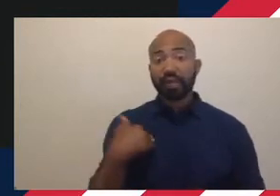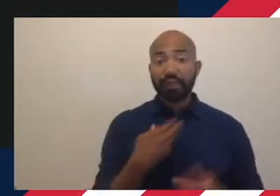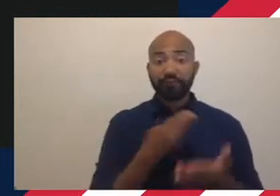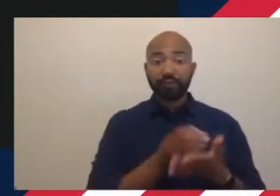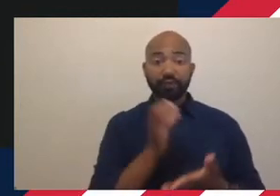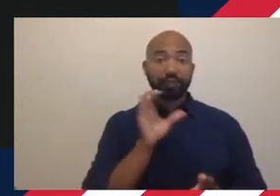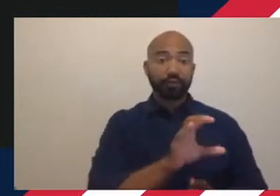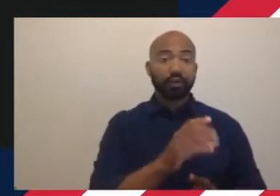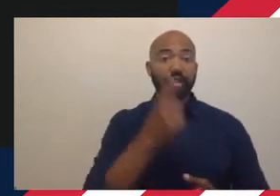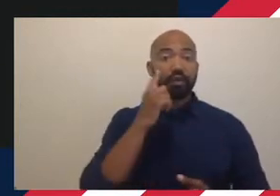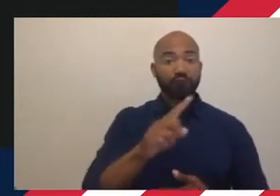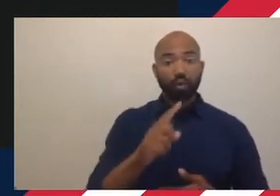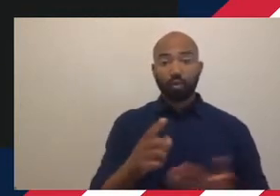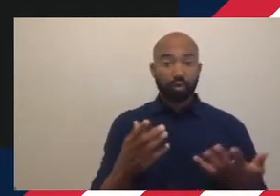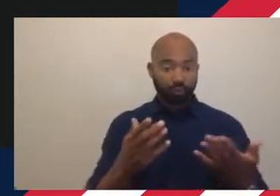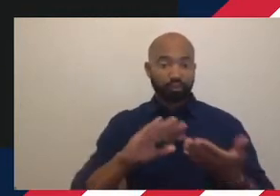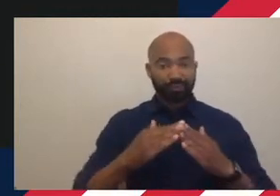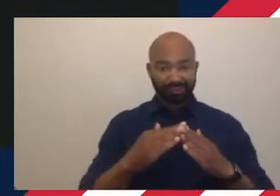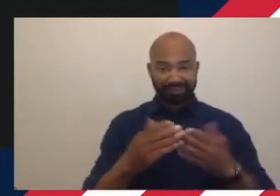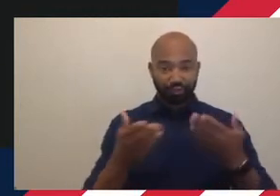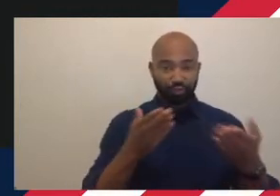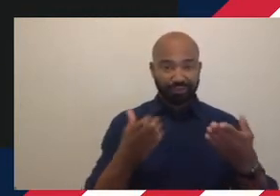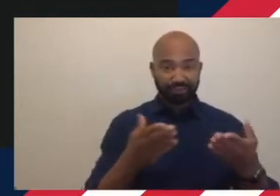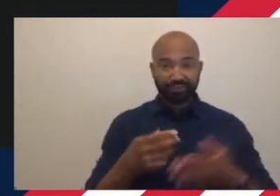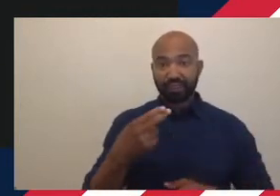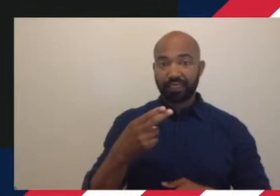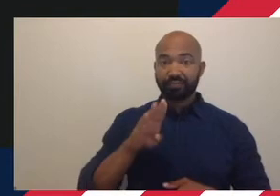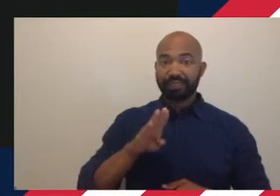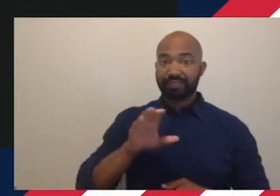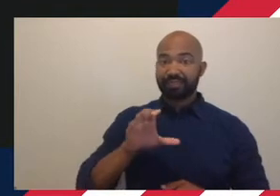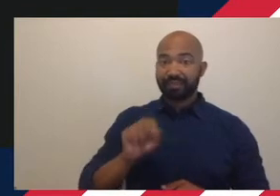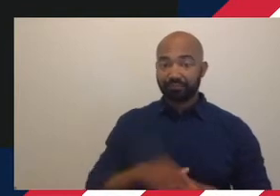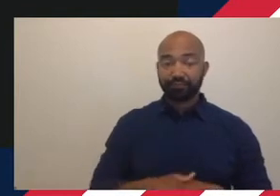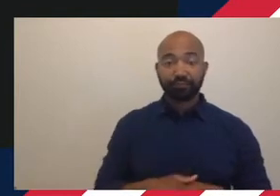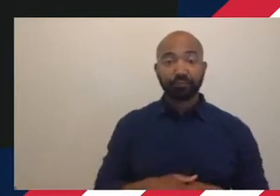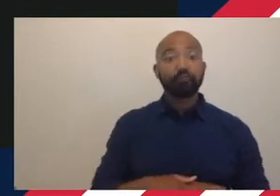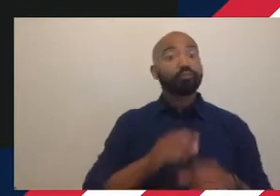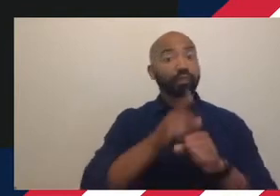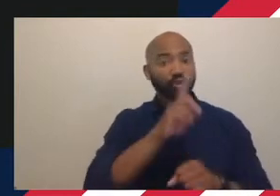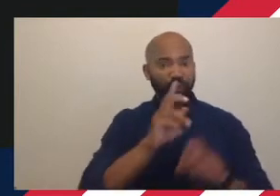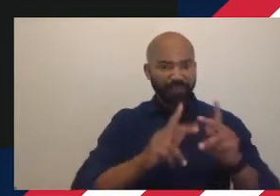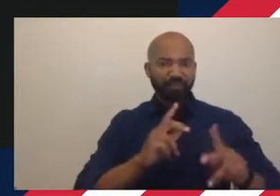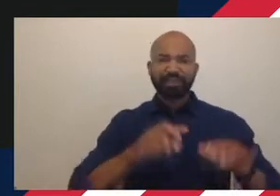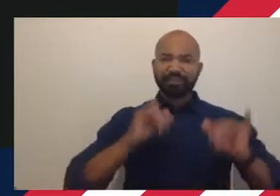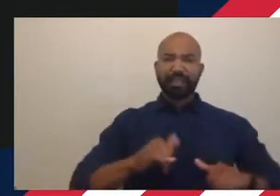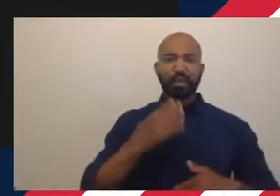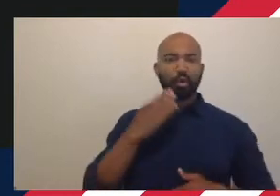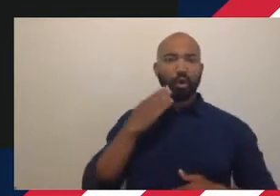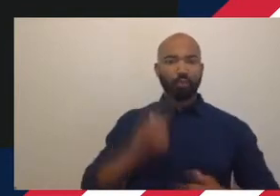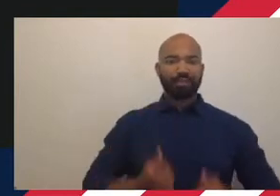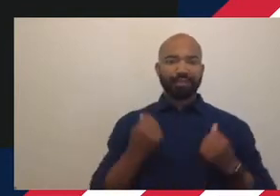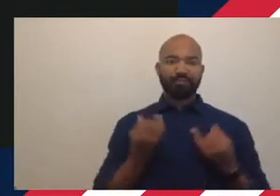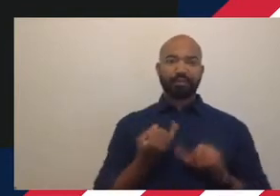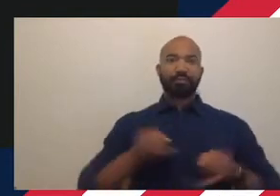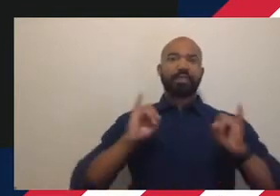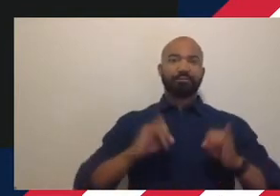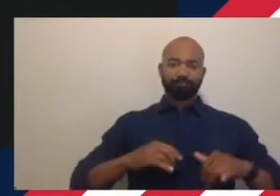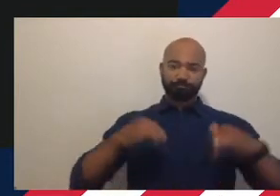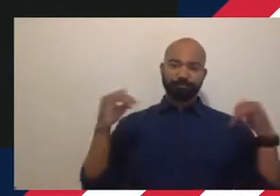or HCBS, so that people can be in their homes and safer